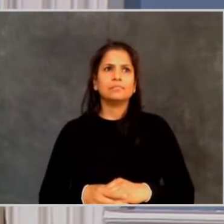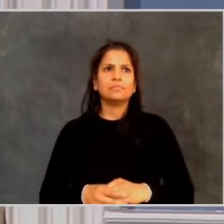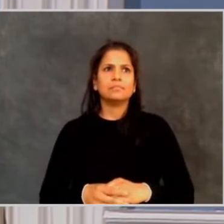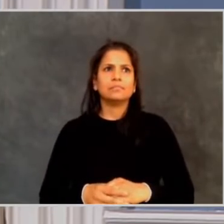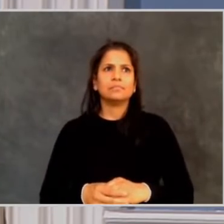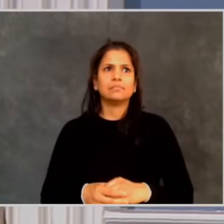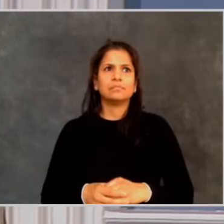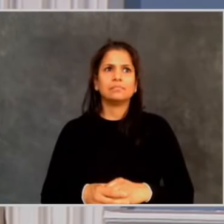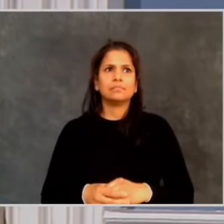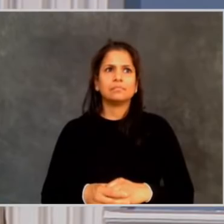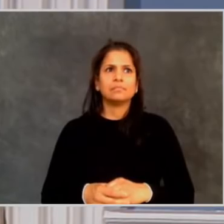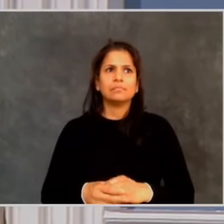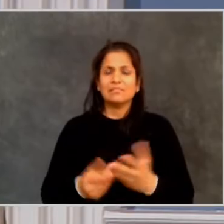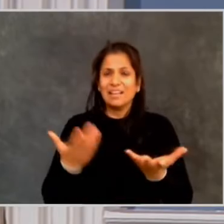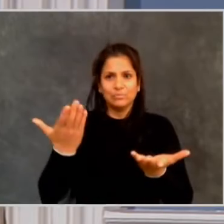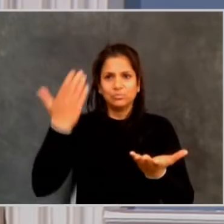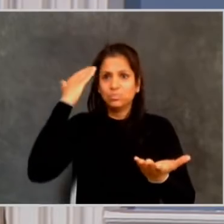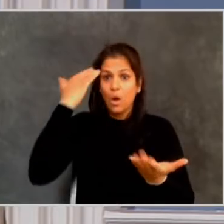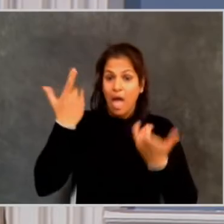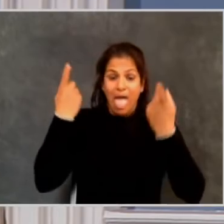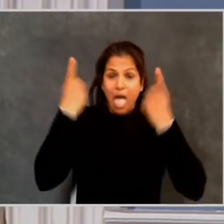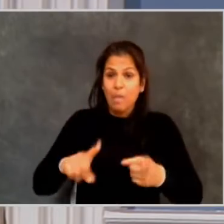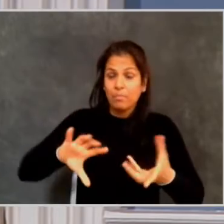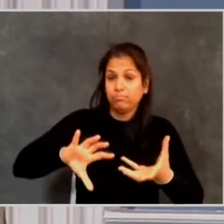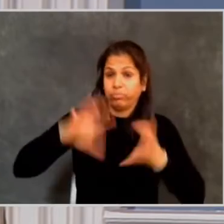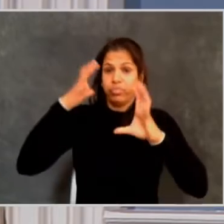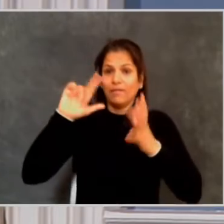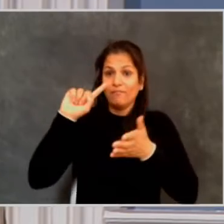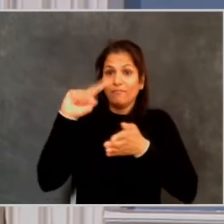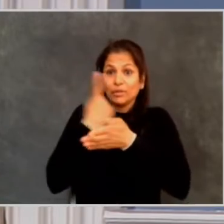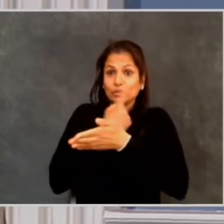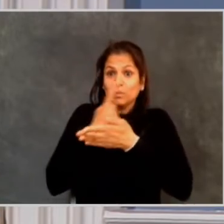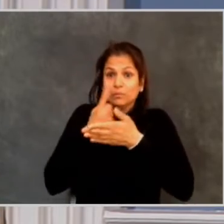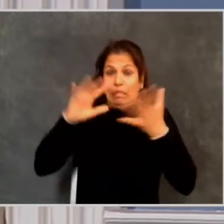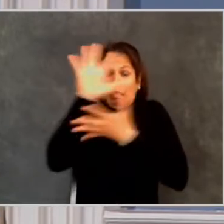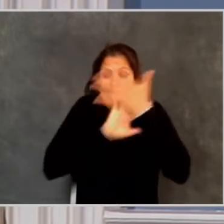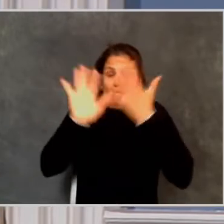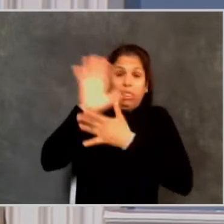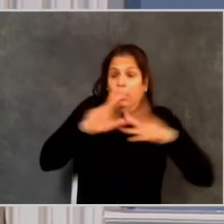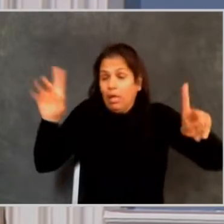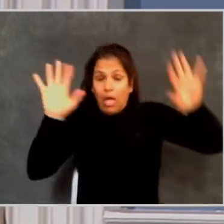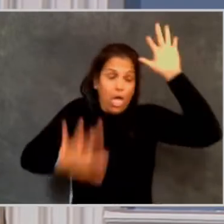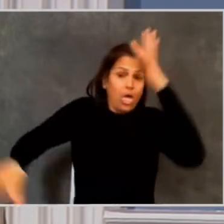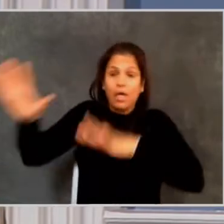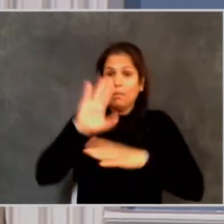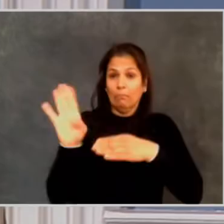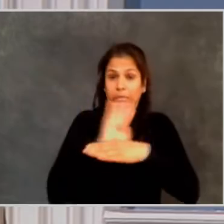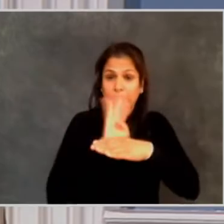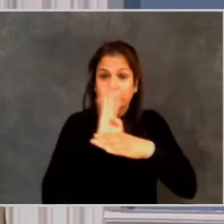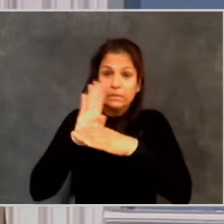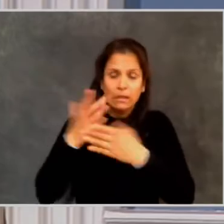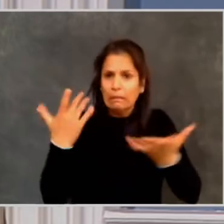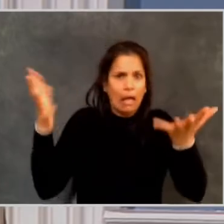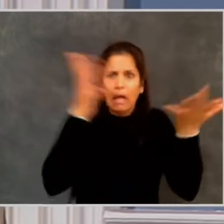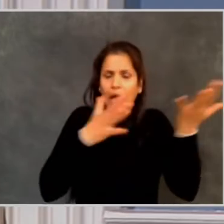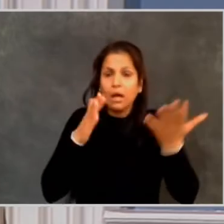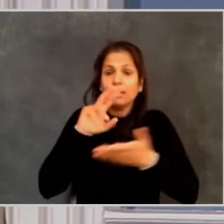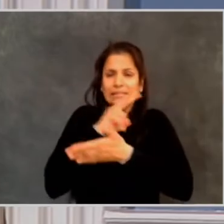importance of data. And as I've said in the past as well, we've then resorted